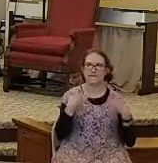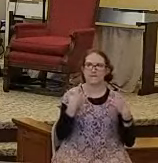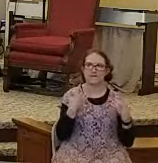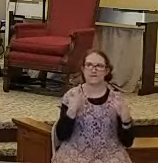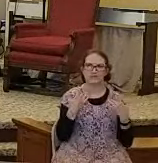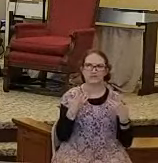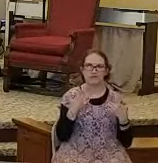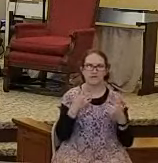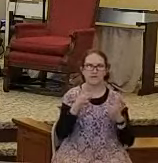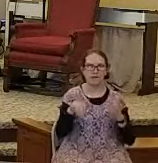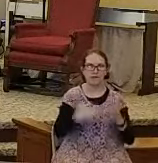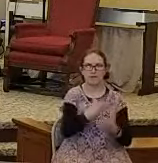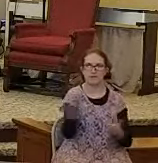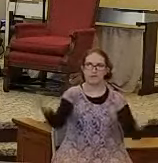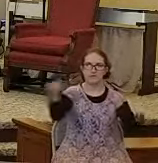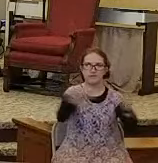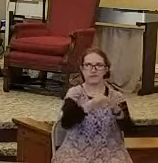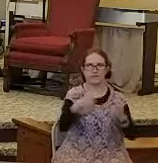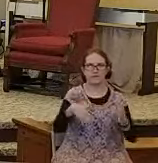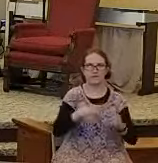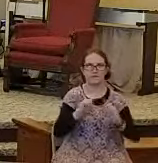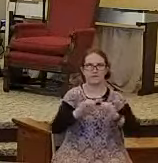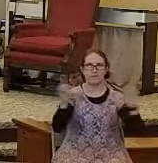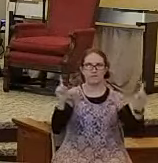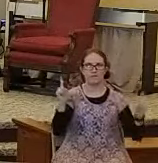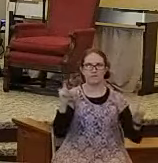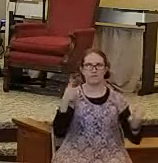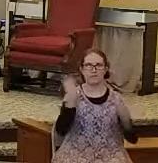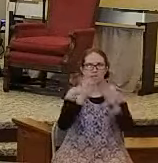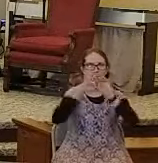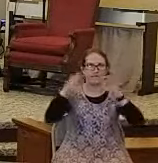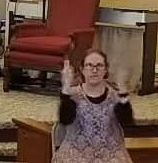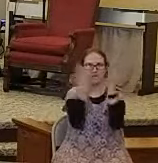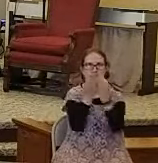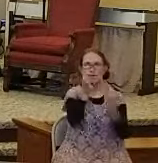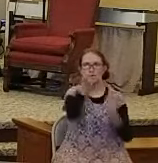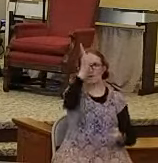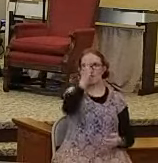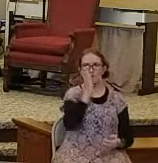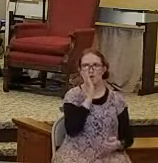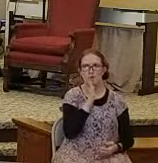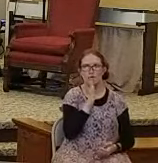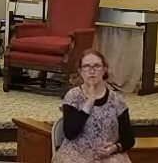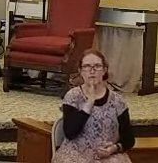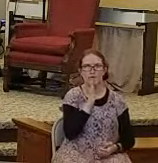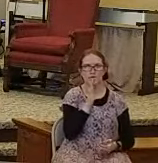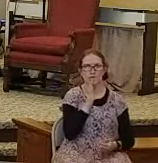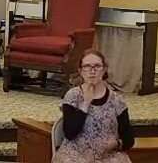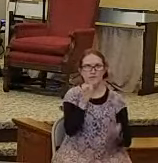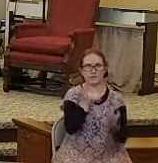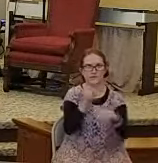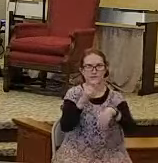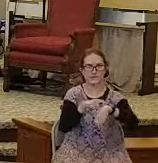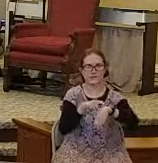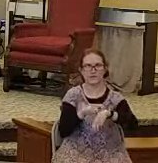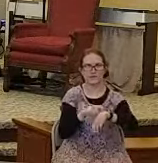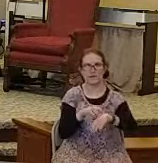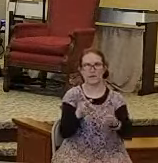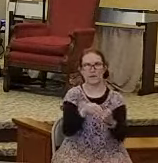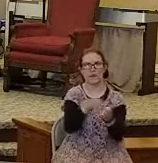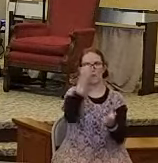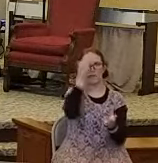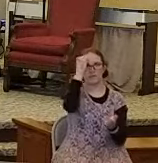like everyone was against me. Everyone except my personal family and God. It was during this time, amen, that I